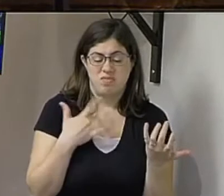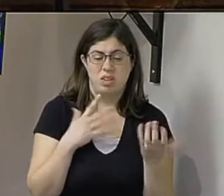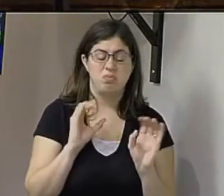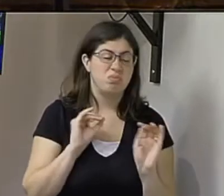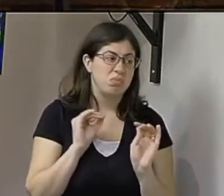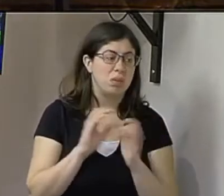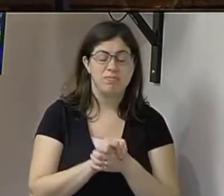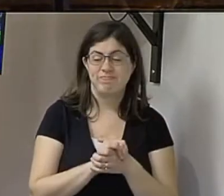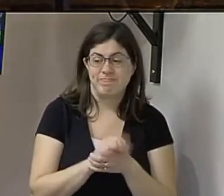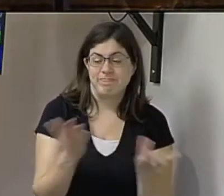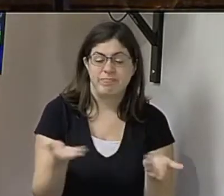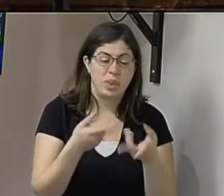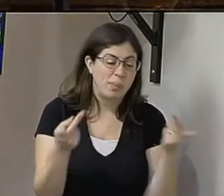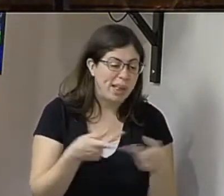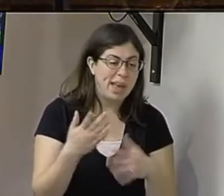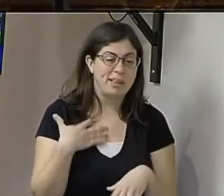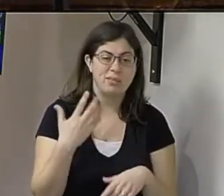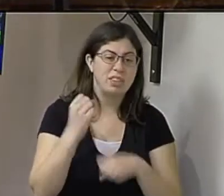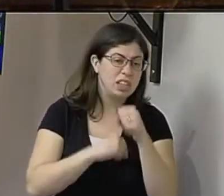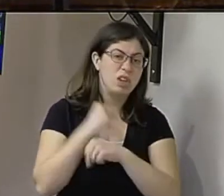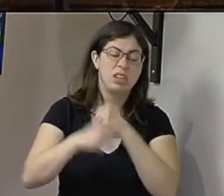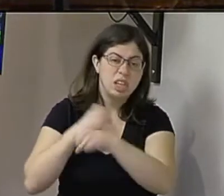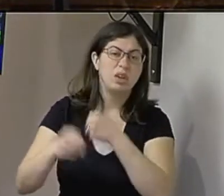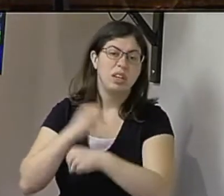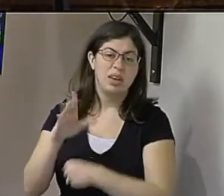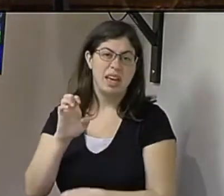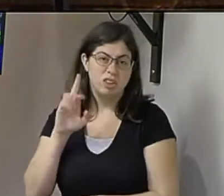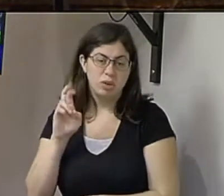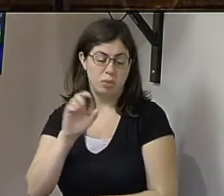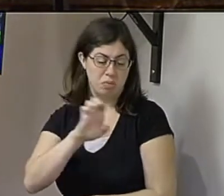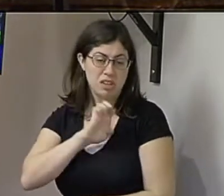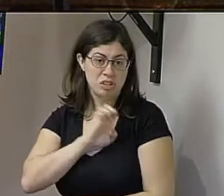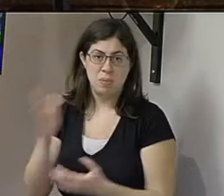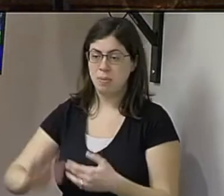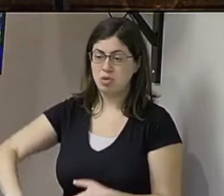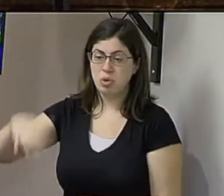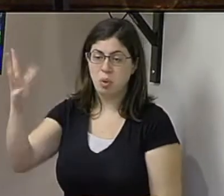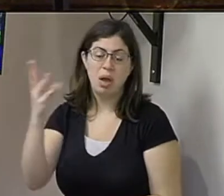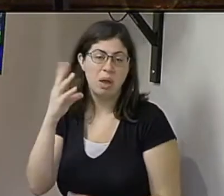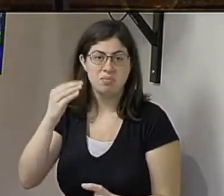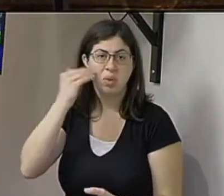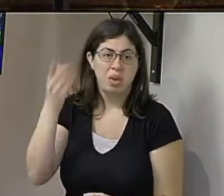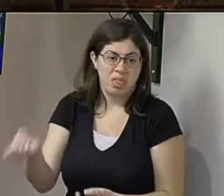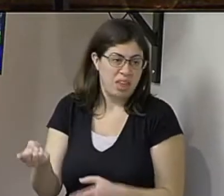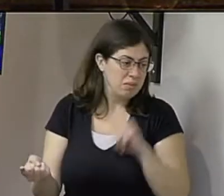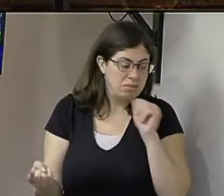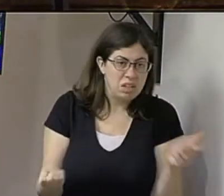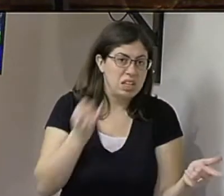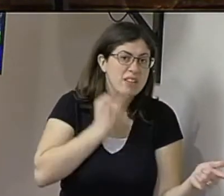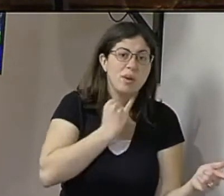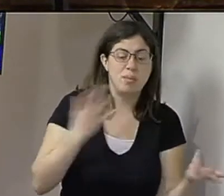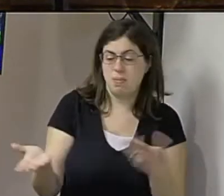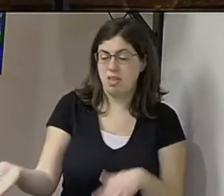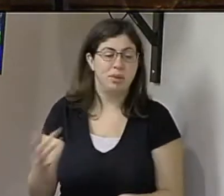lived, you know, this is for them, this is a place that they've been for years and years. Esther probably grew up mostly in this setting, not in Israel. So maybe they were numb.